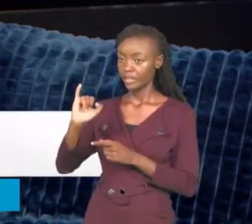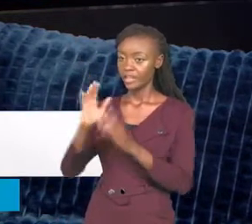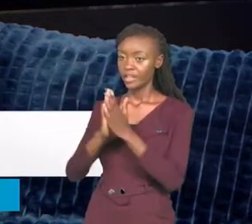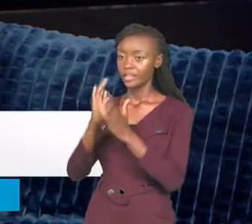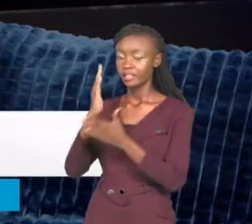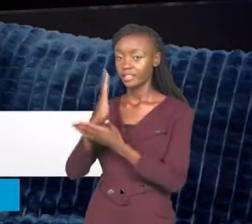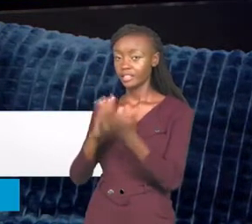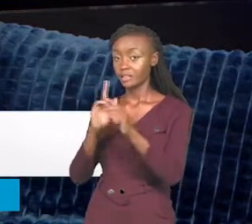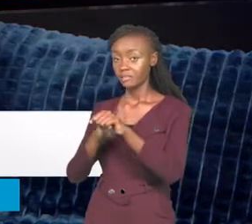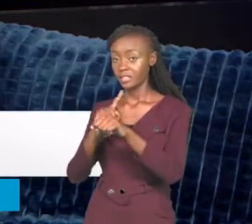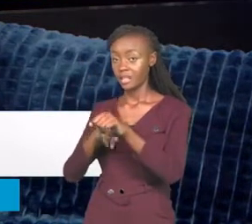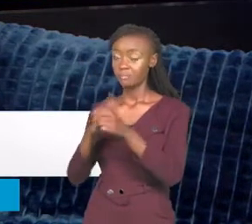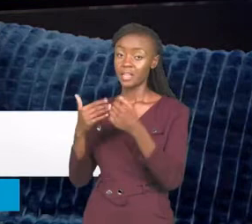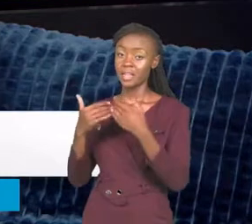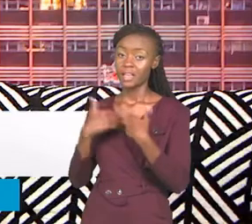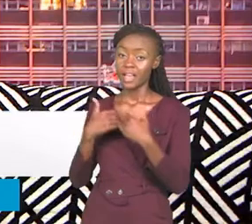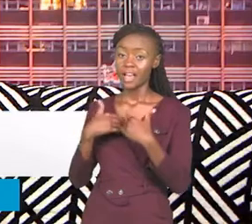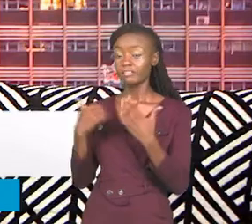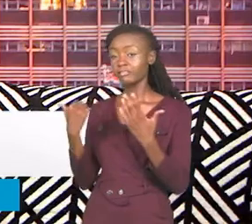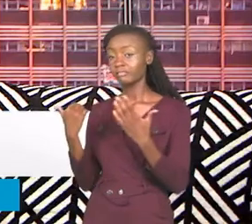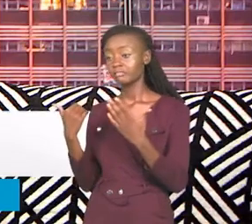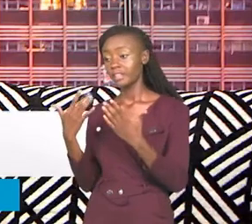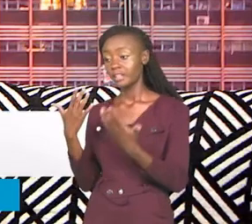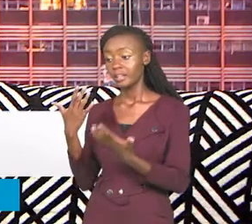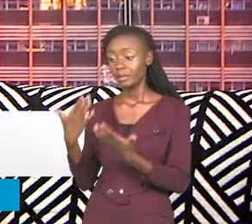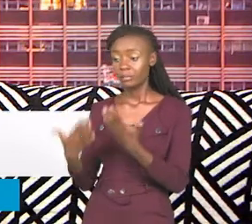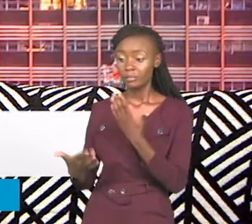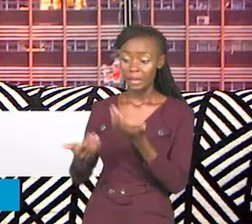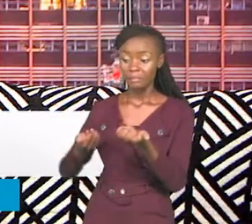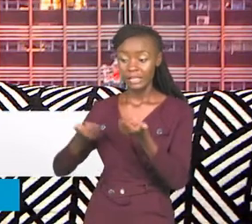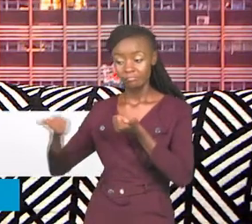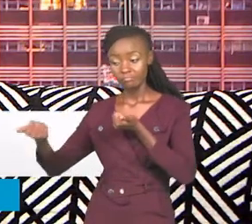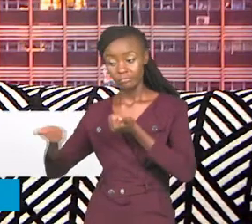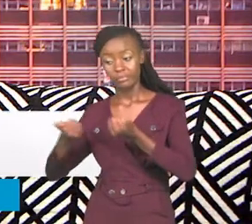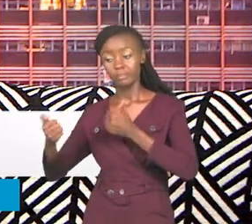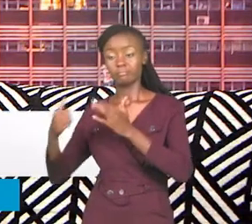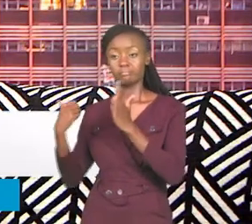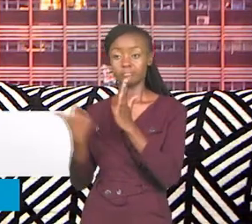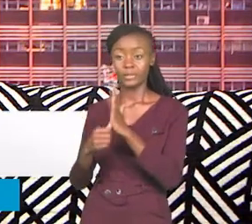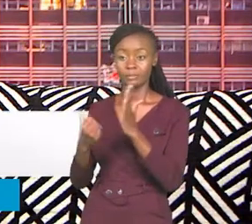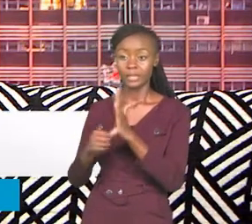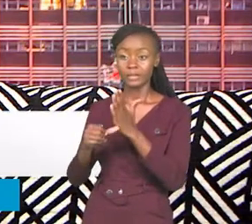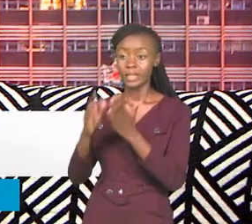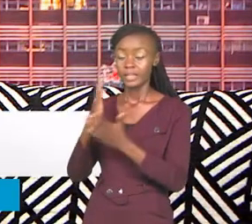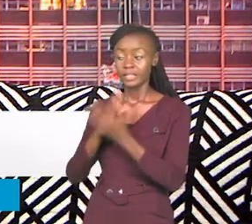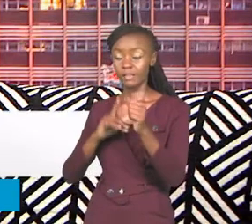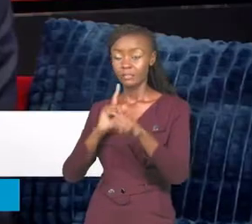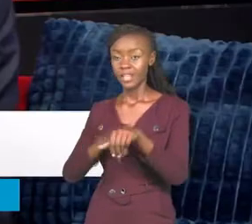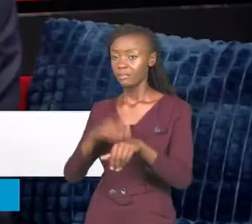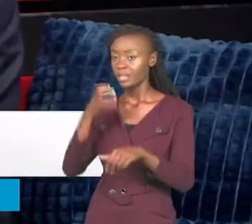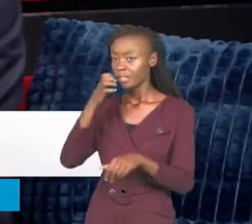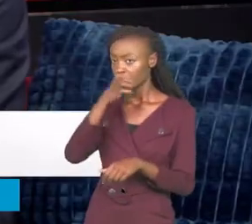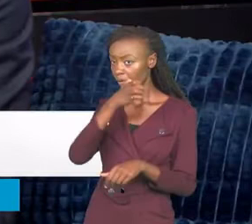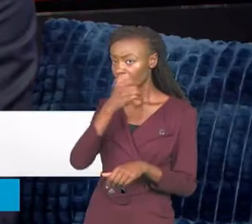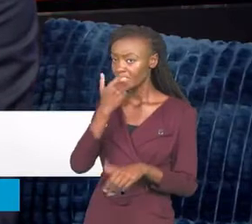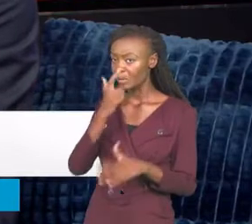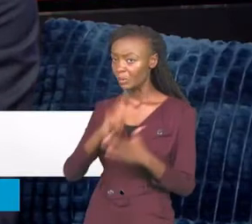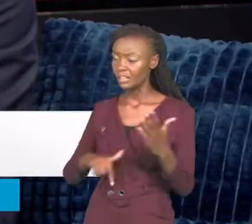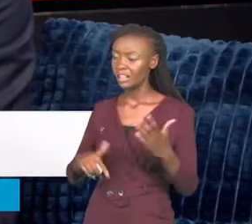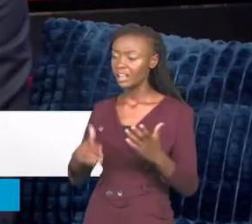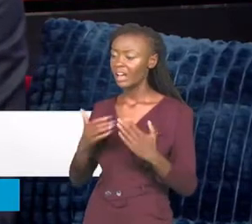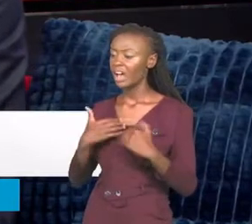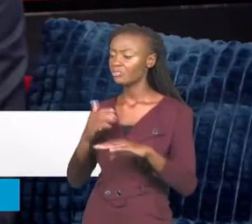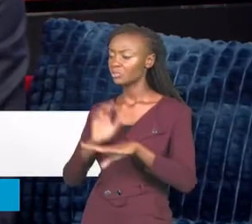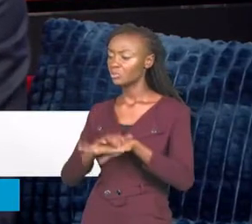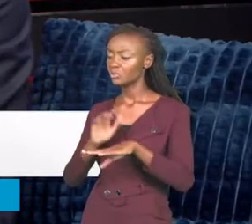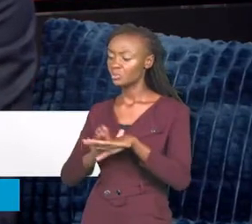now mechanical angle of our cars. We really ignore this angle whereby we feel like, I have nice